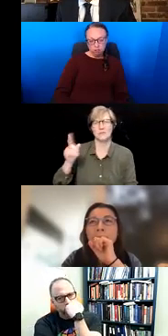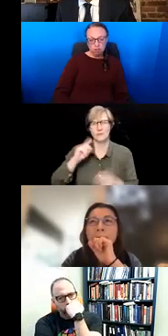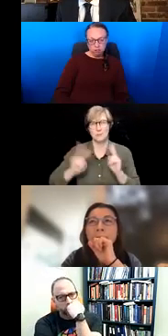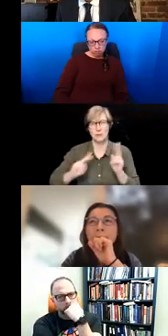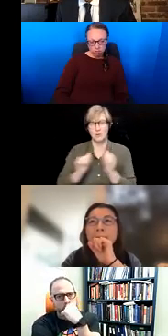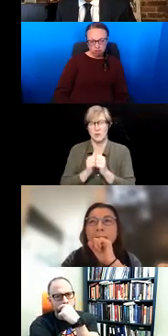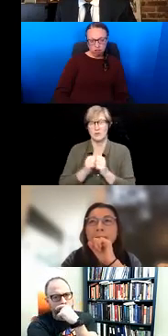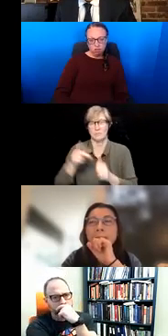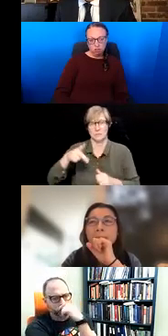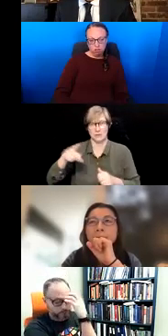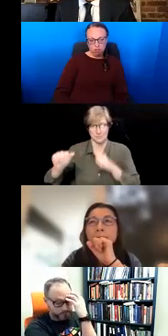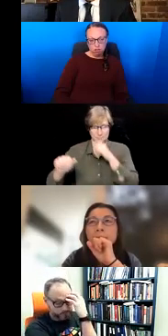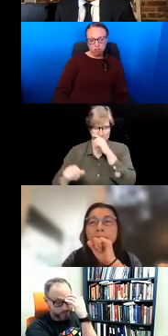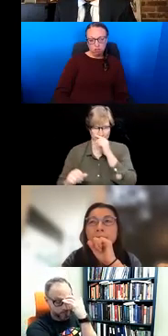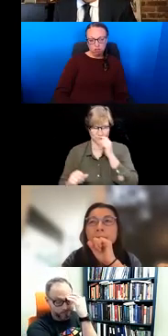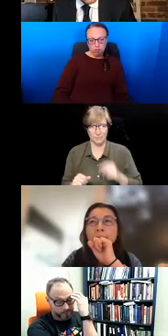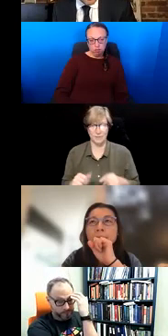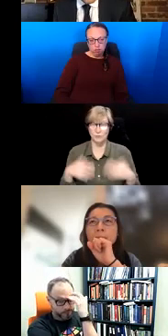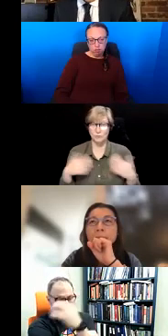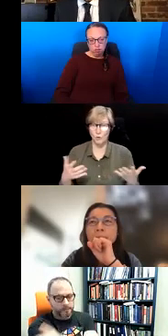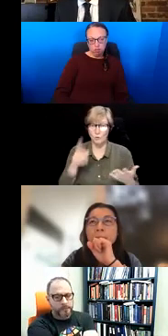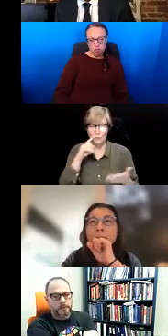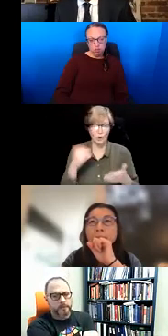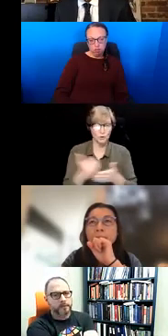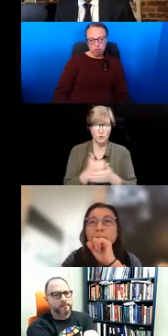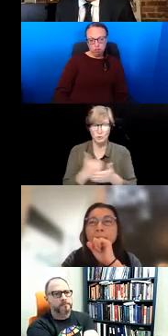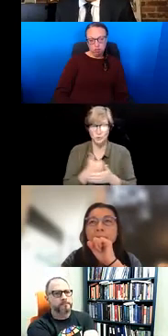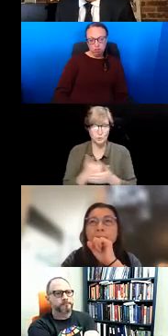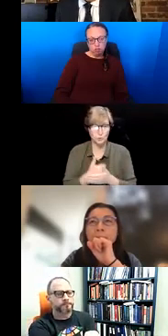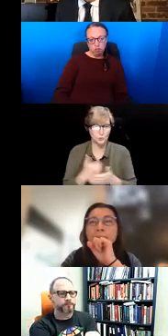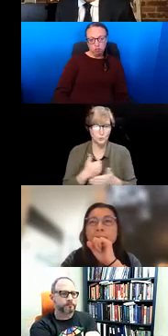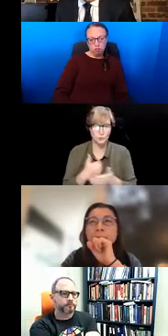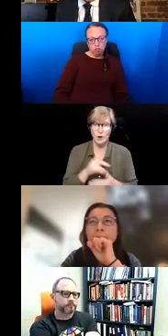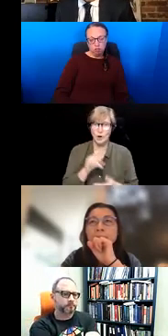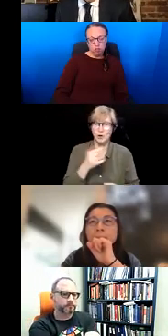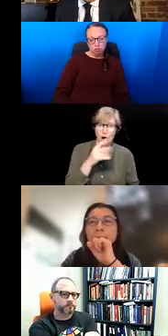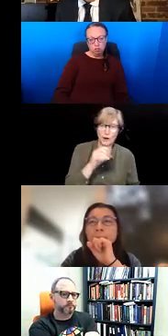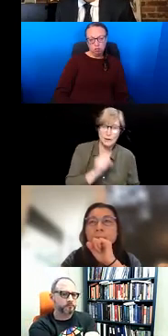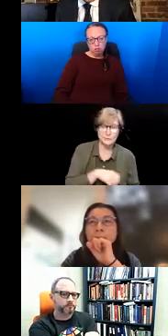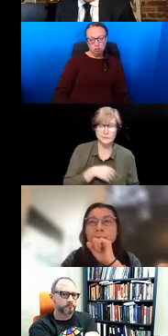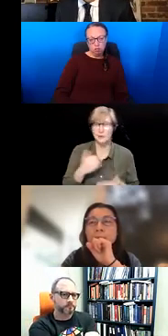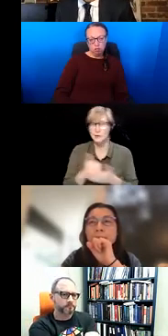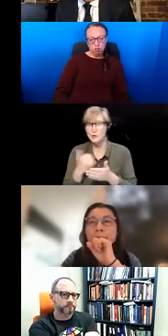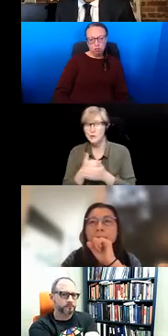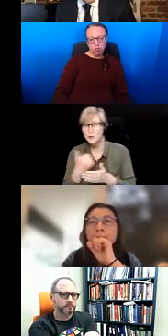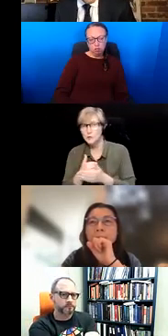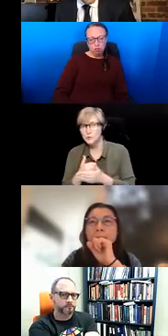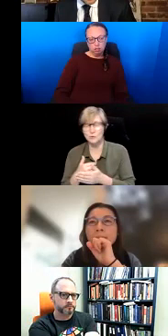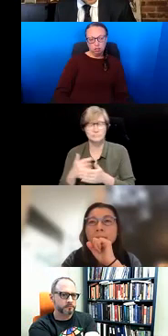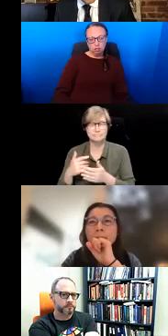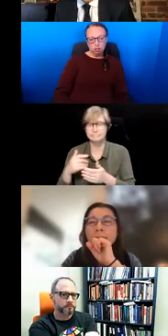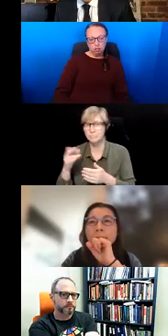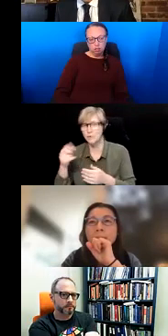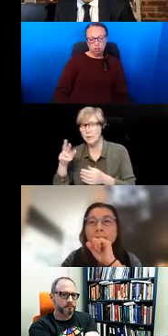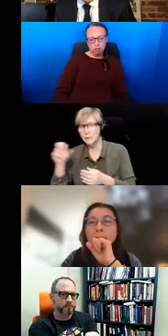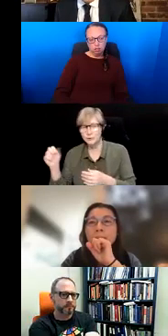aphasia. As far as novel targets and parameters go, I'm not showing you our data. This is some from last year, or well, now I guess